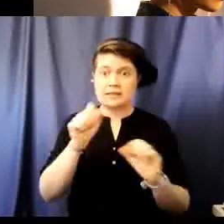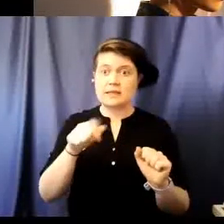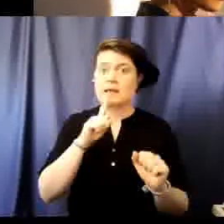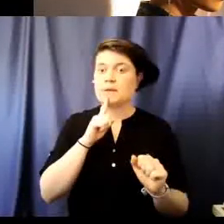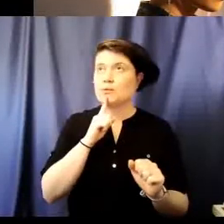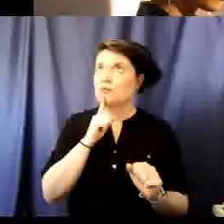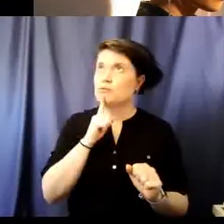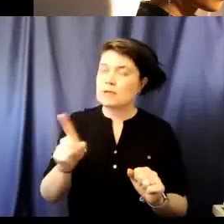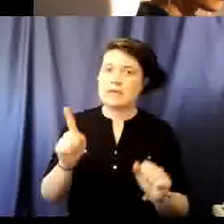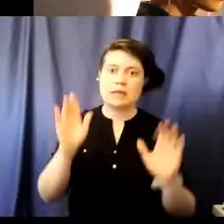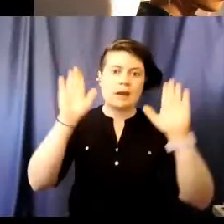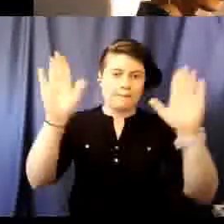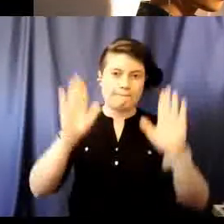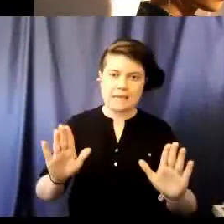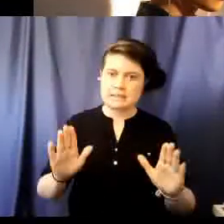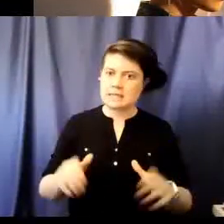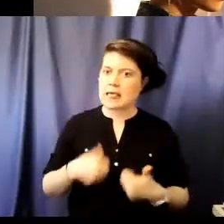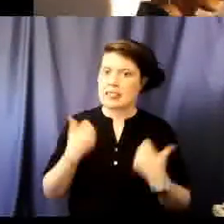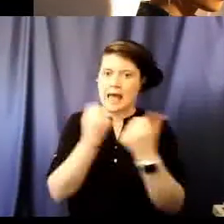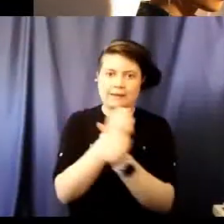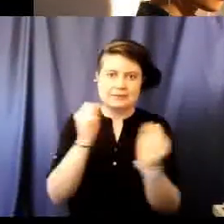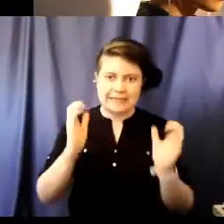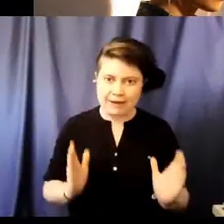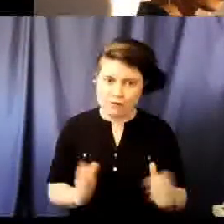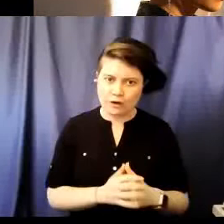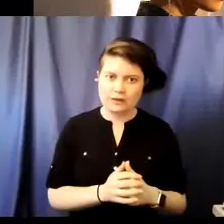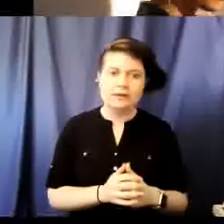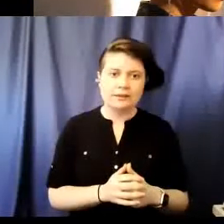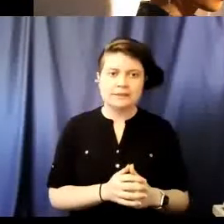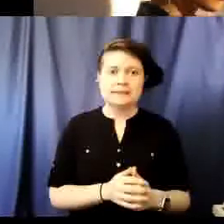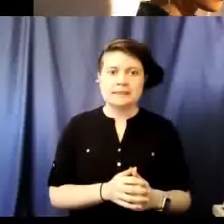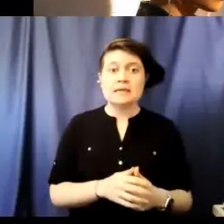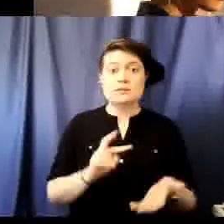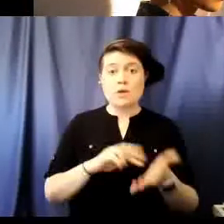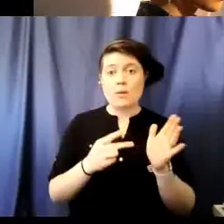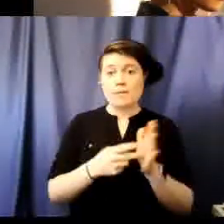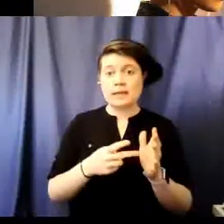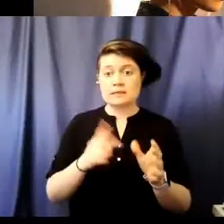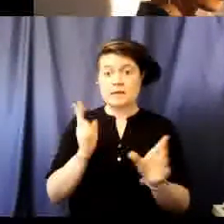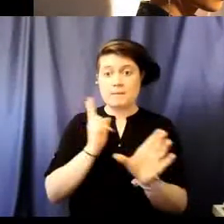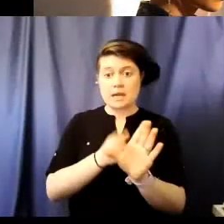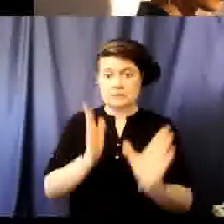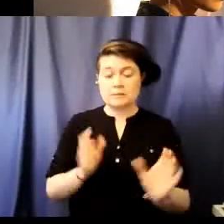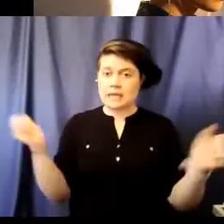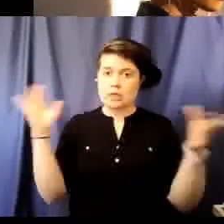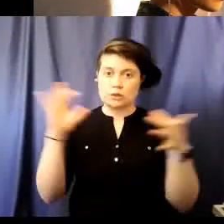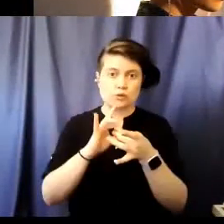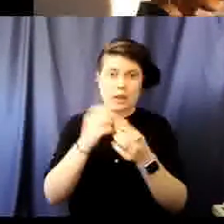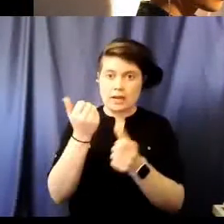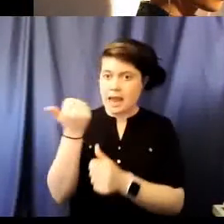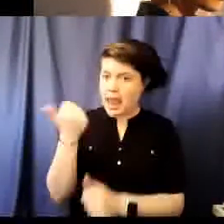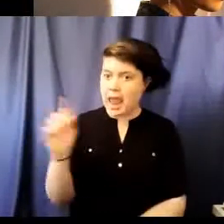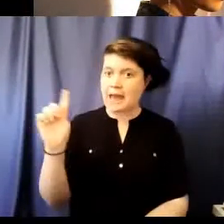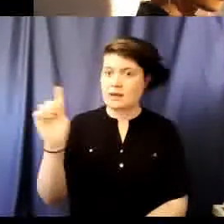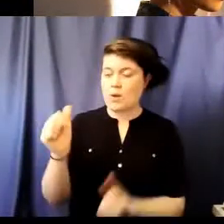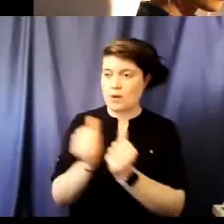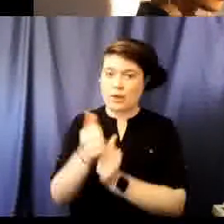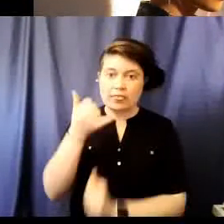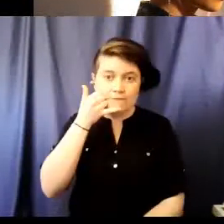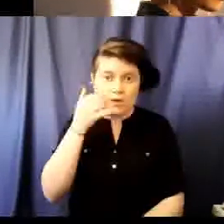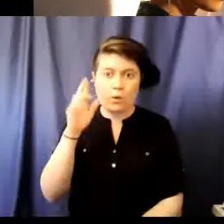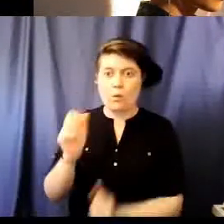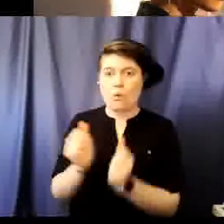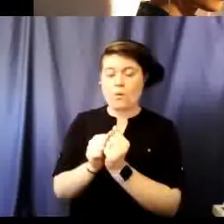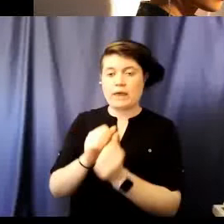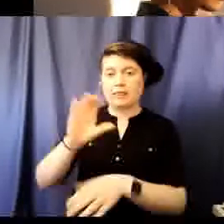lifeline, as participants can connect almost wherever they are with a phone or with a computer. So